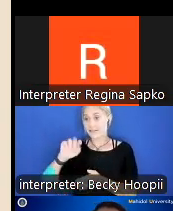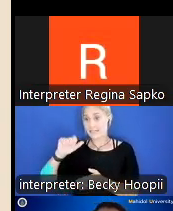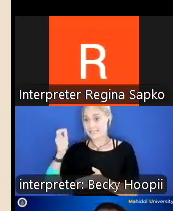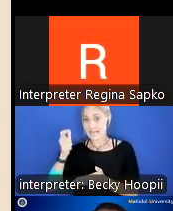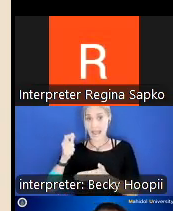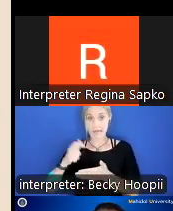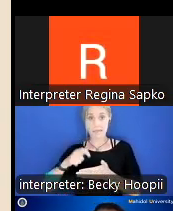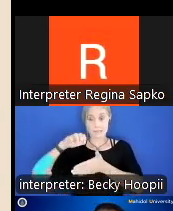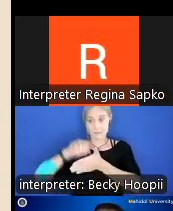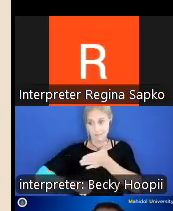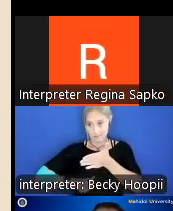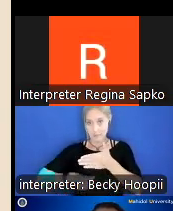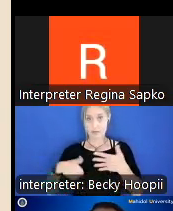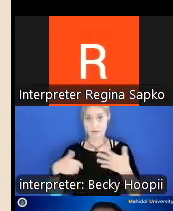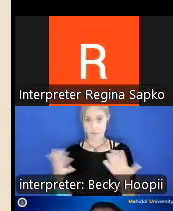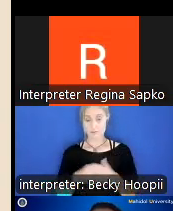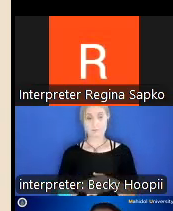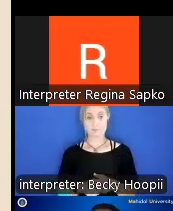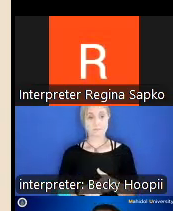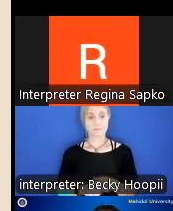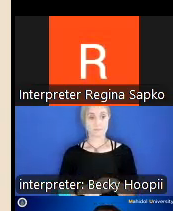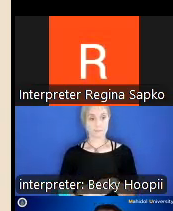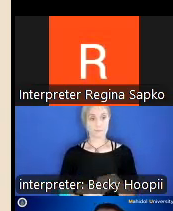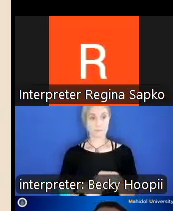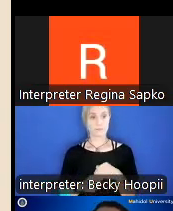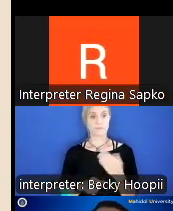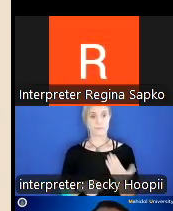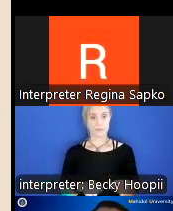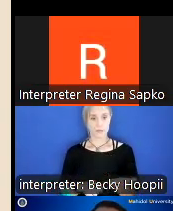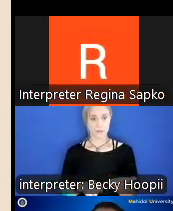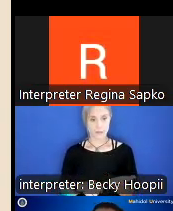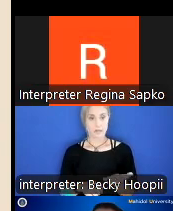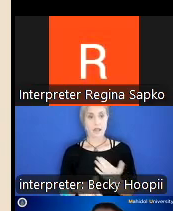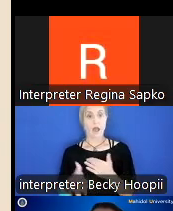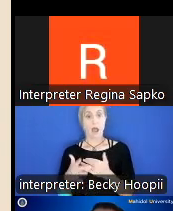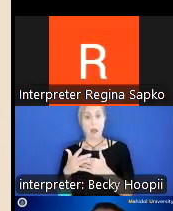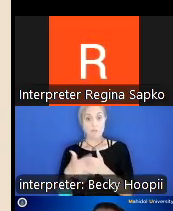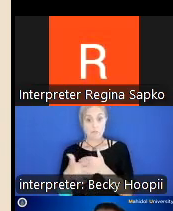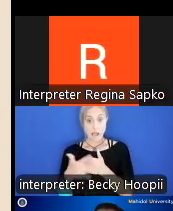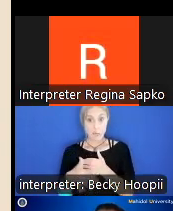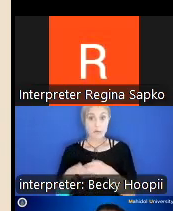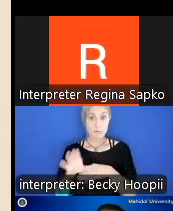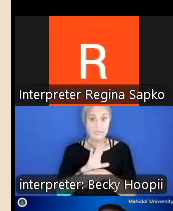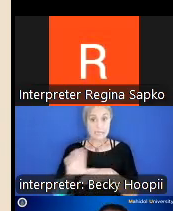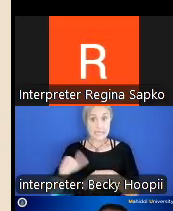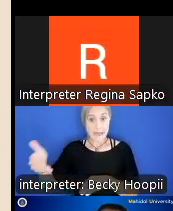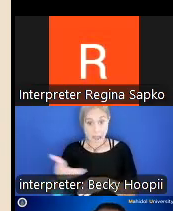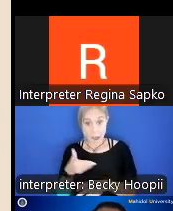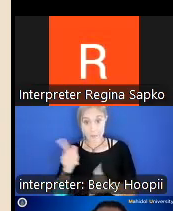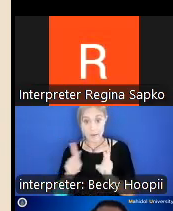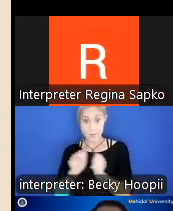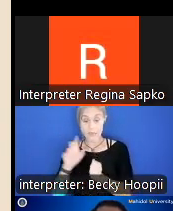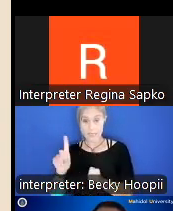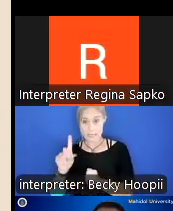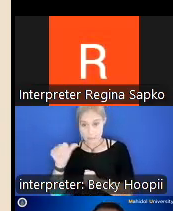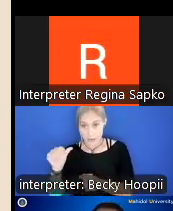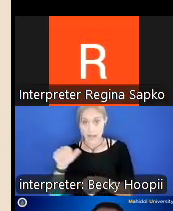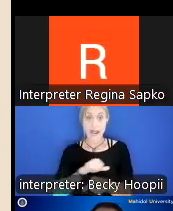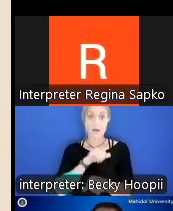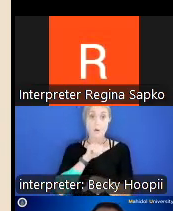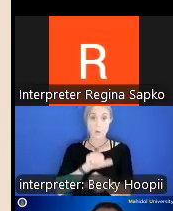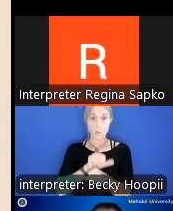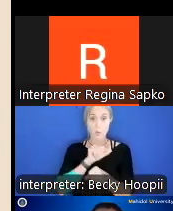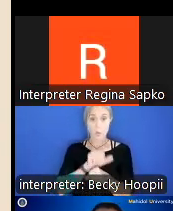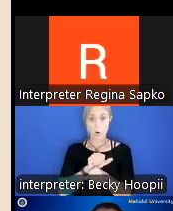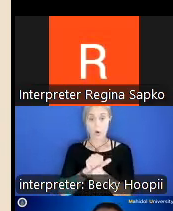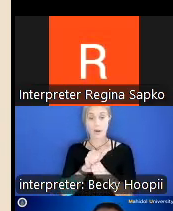is available for business and hiring disabled and also promotional program